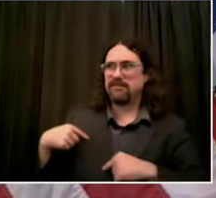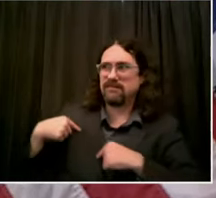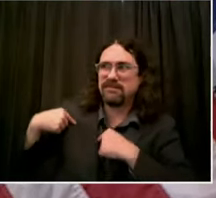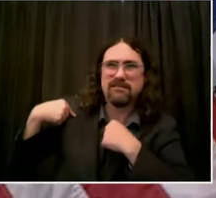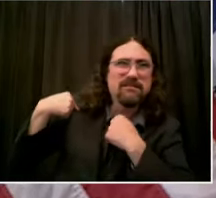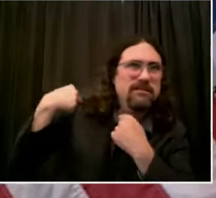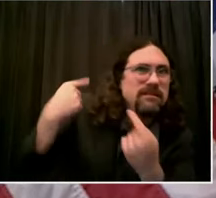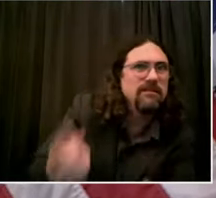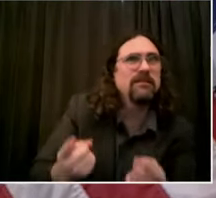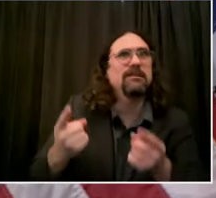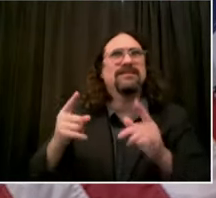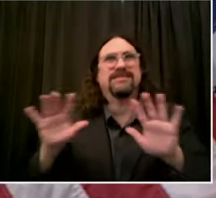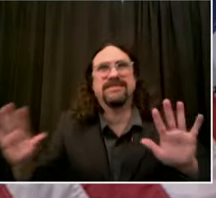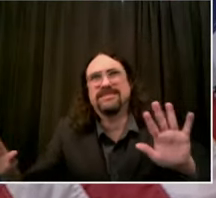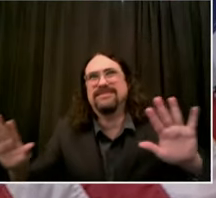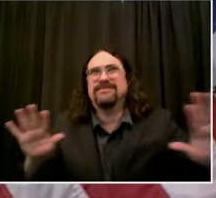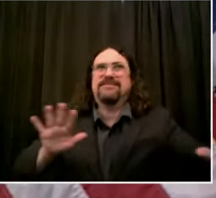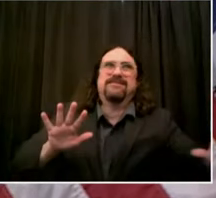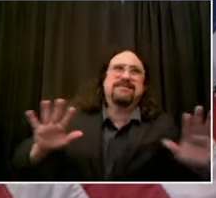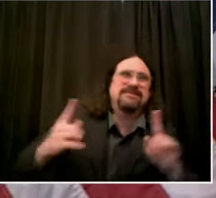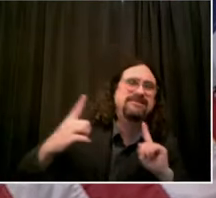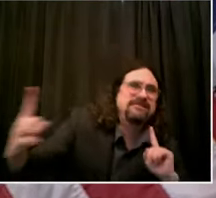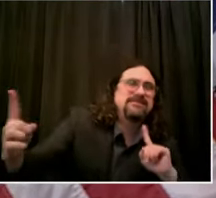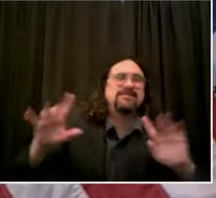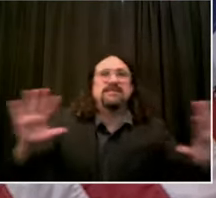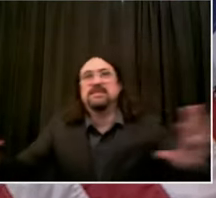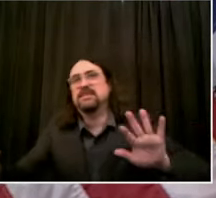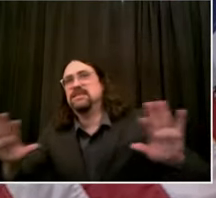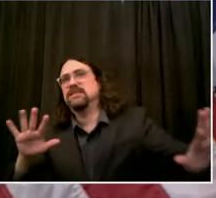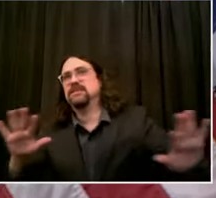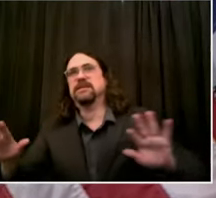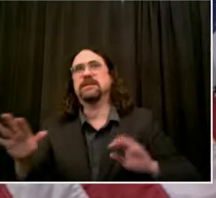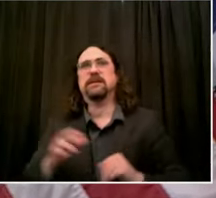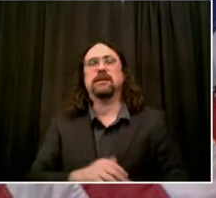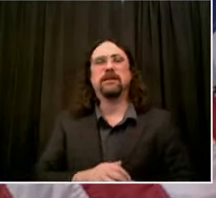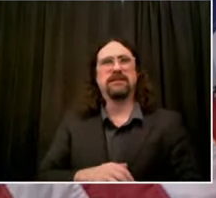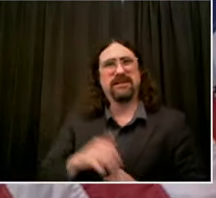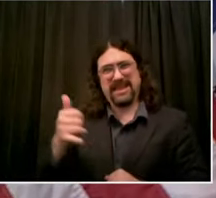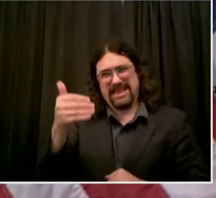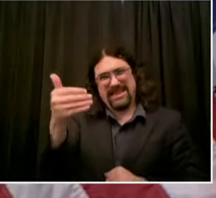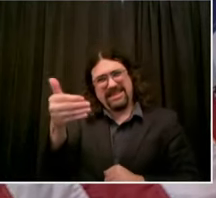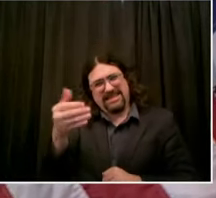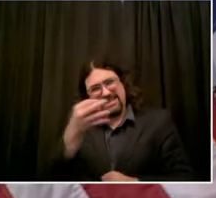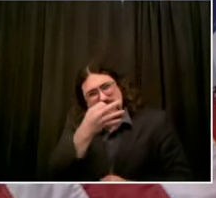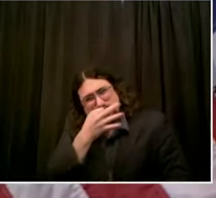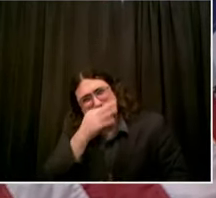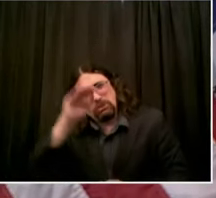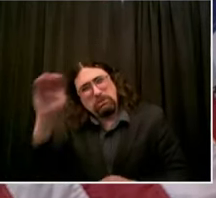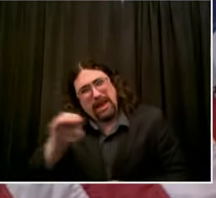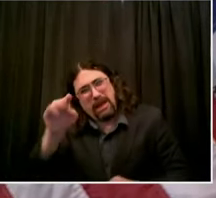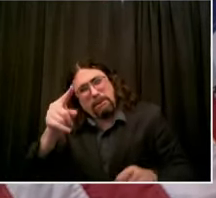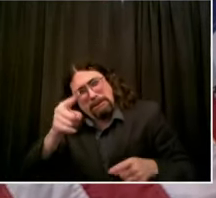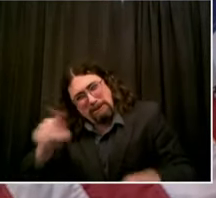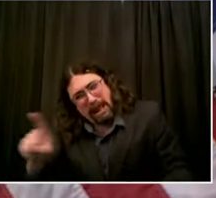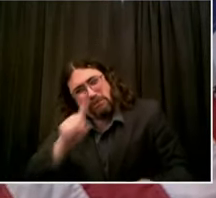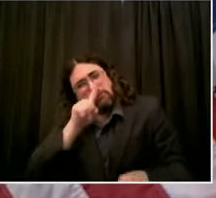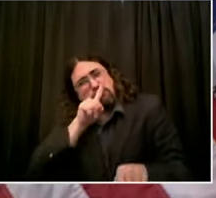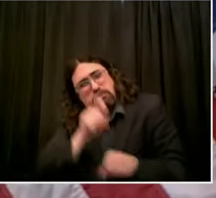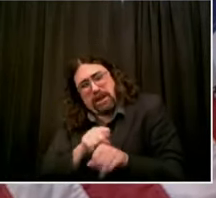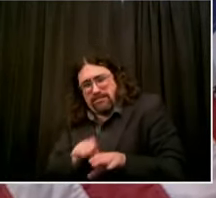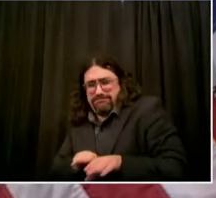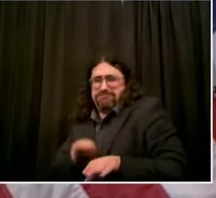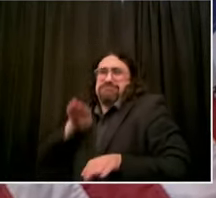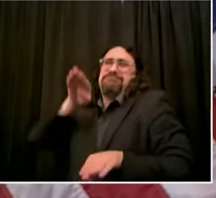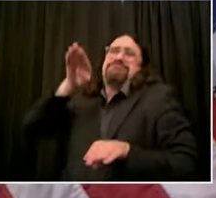people to practice social distancing very, very consistently. I want people wearing those face coverings all the time. It's imperfect, I know. Weather's